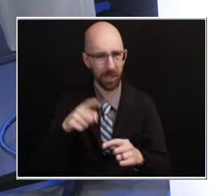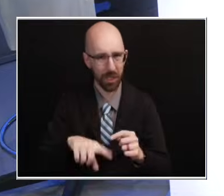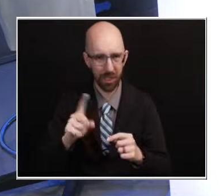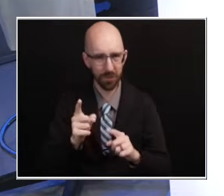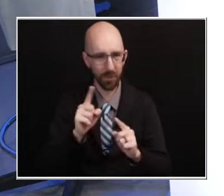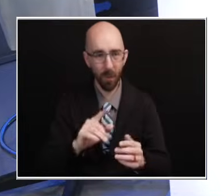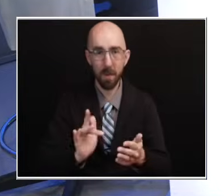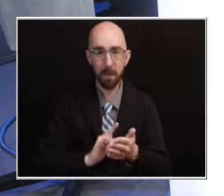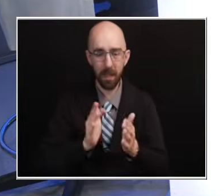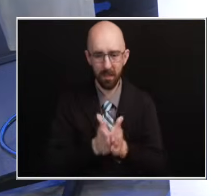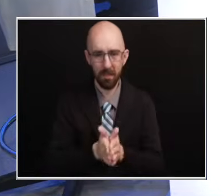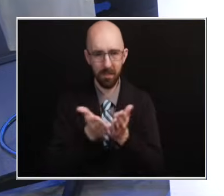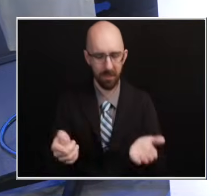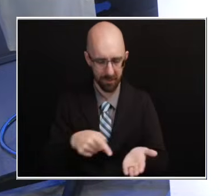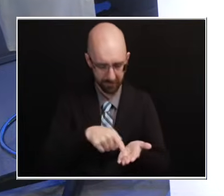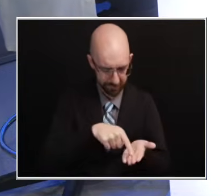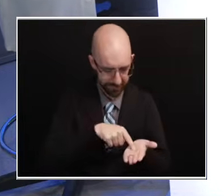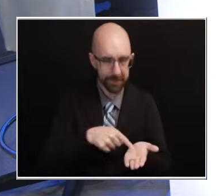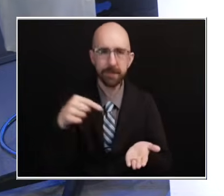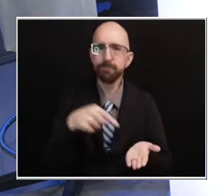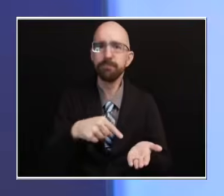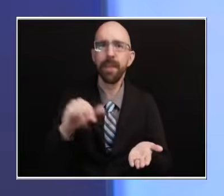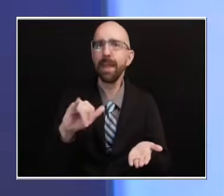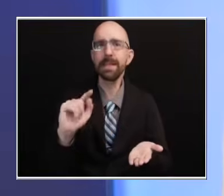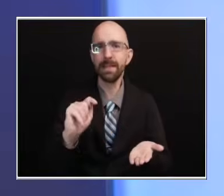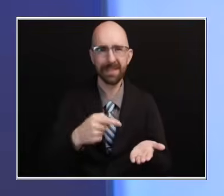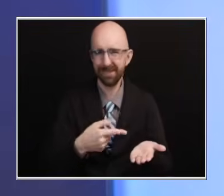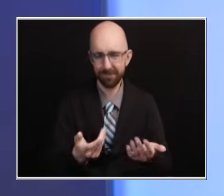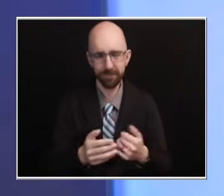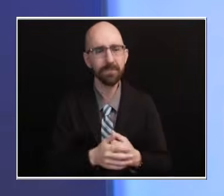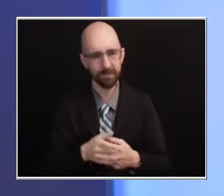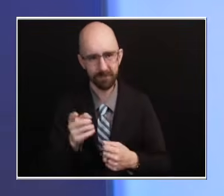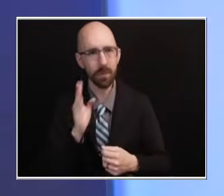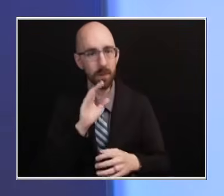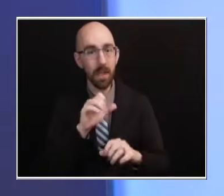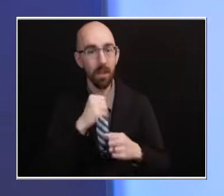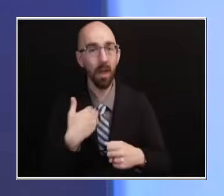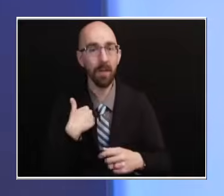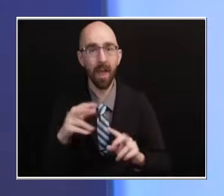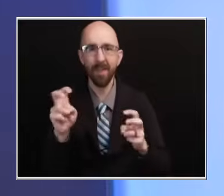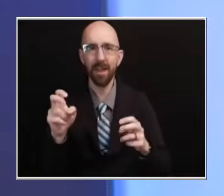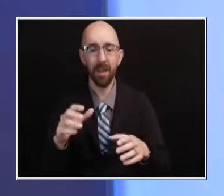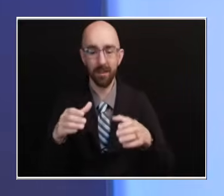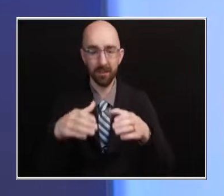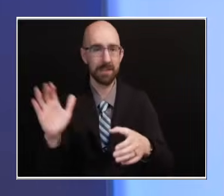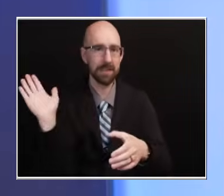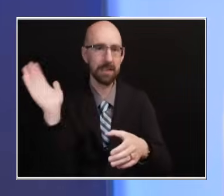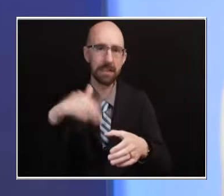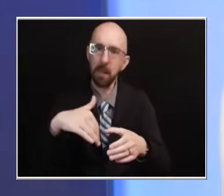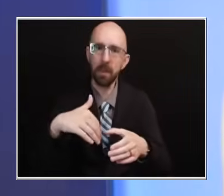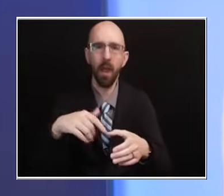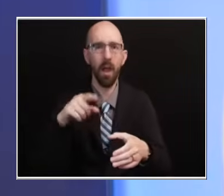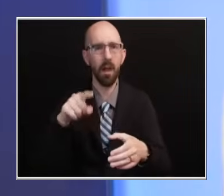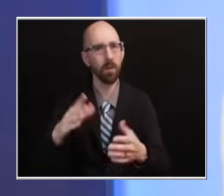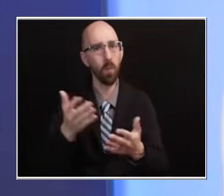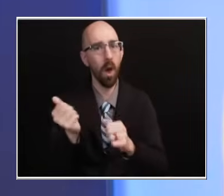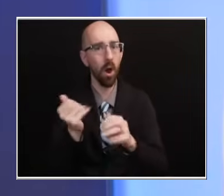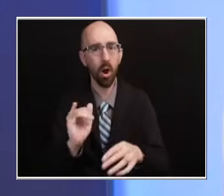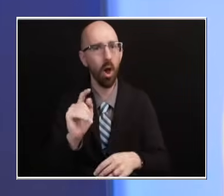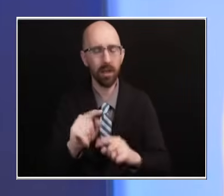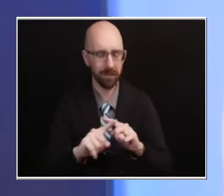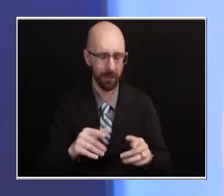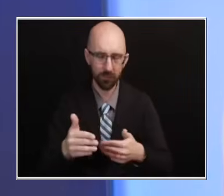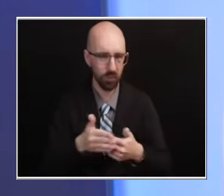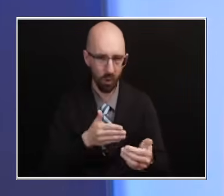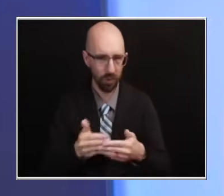and go, yep, that's what it was. Yes, I mean, I think we would have loved to have a slam dunk, this is exactly what caused it, but regardless, with the amount